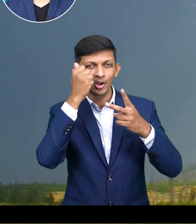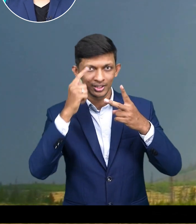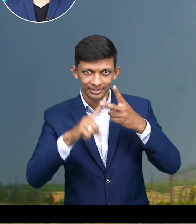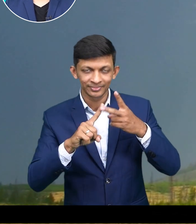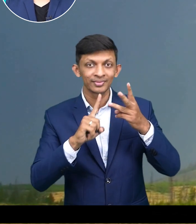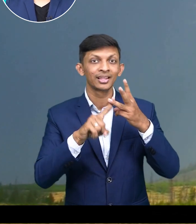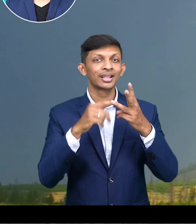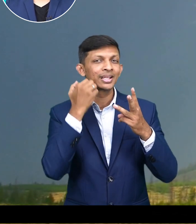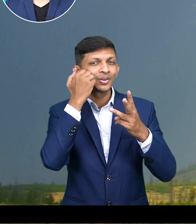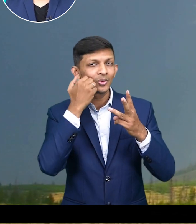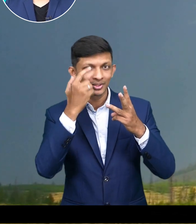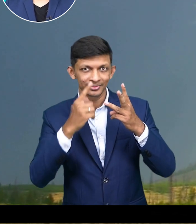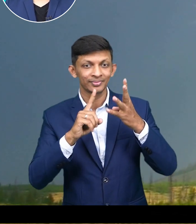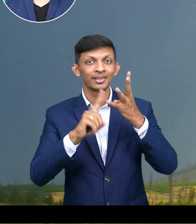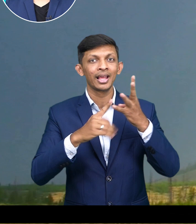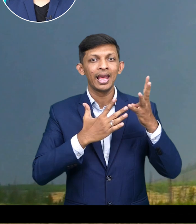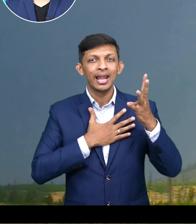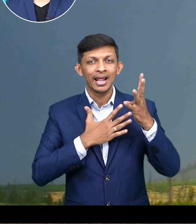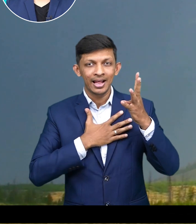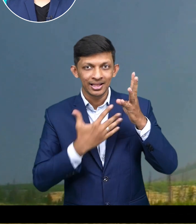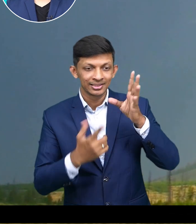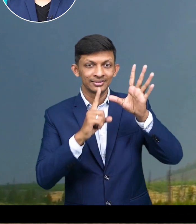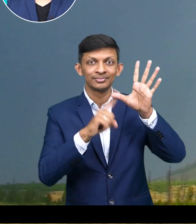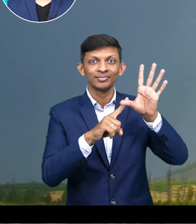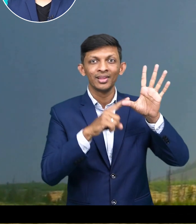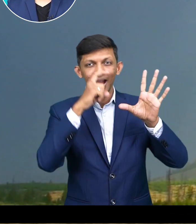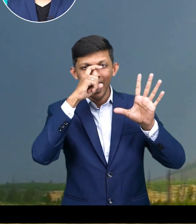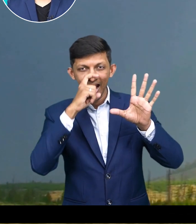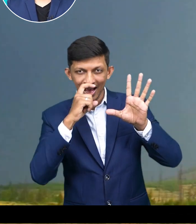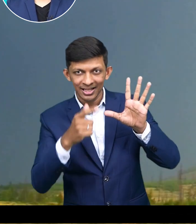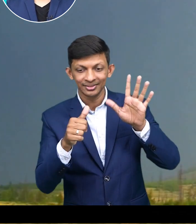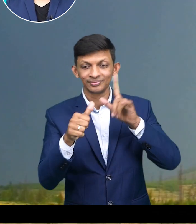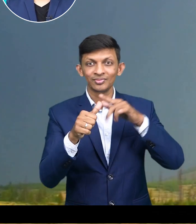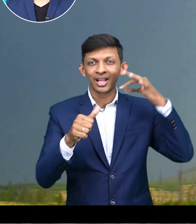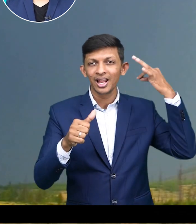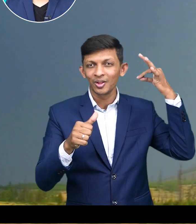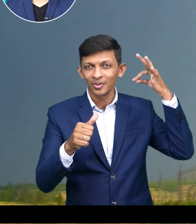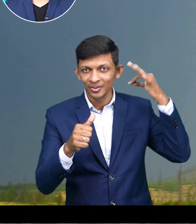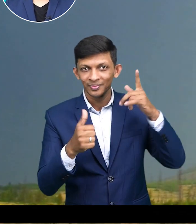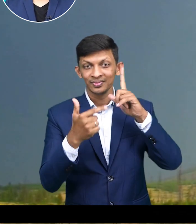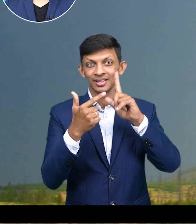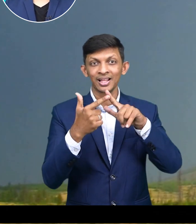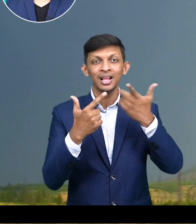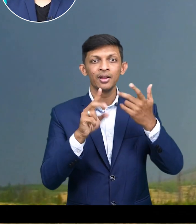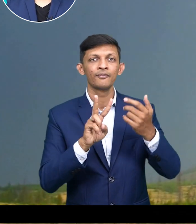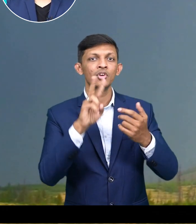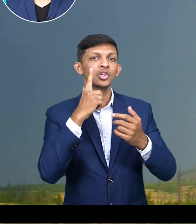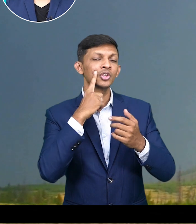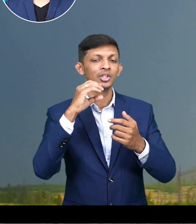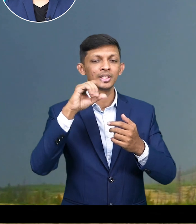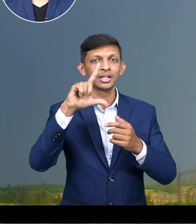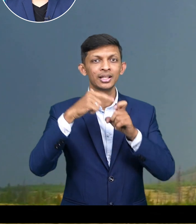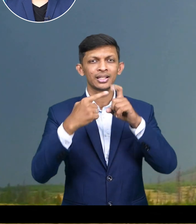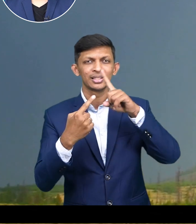orange, yellow, green, blue, indigo, and violet.